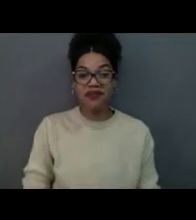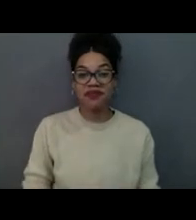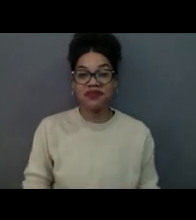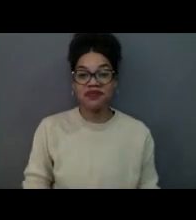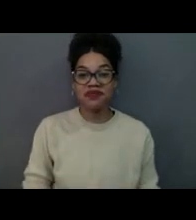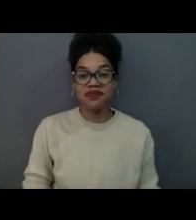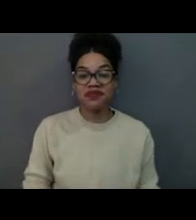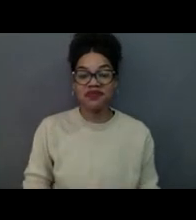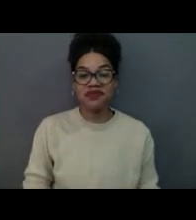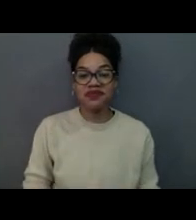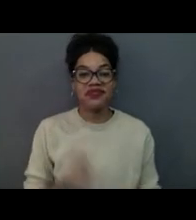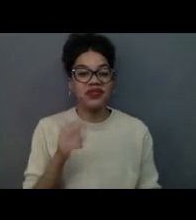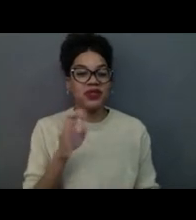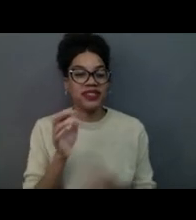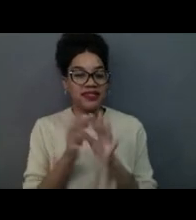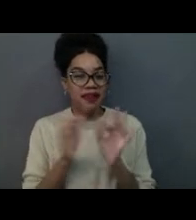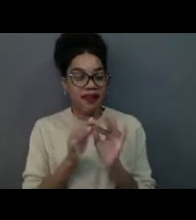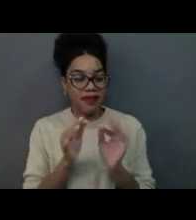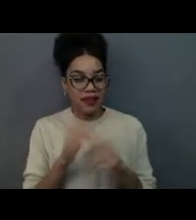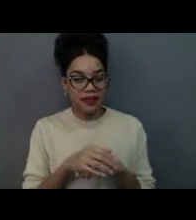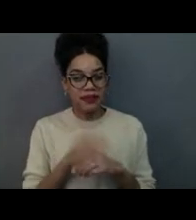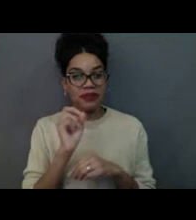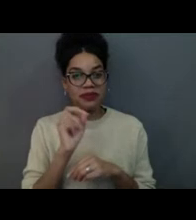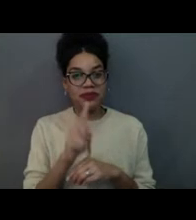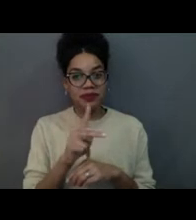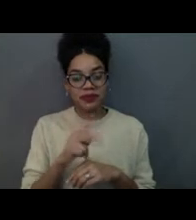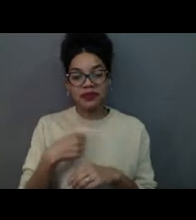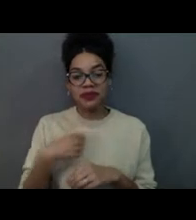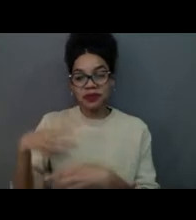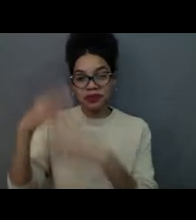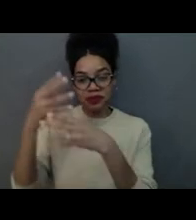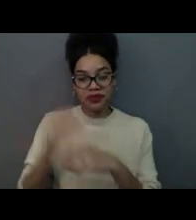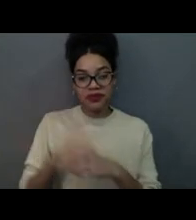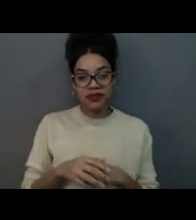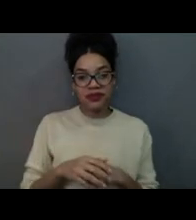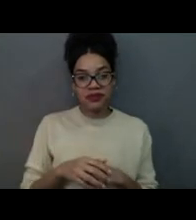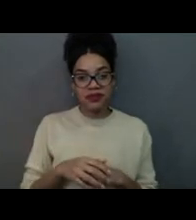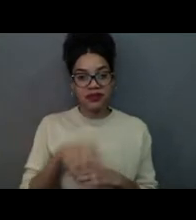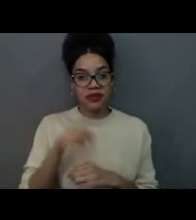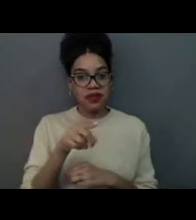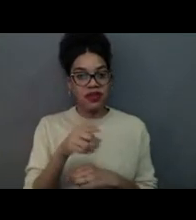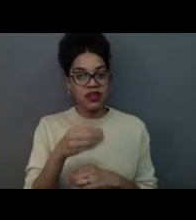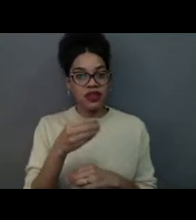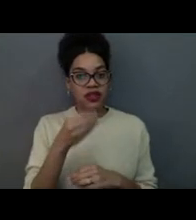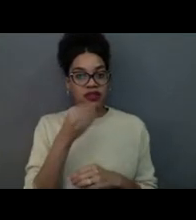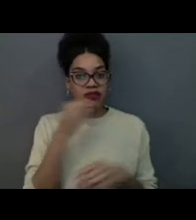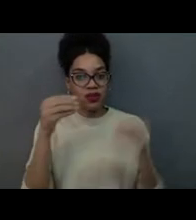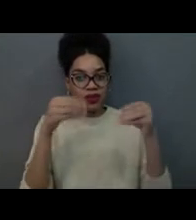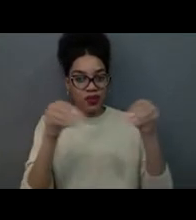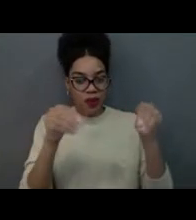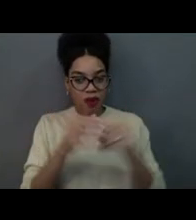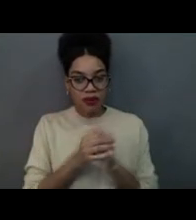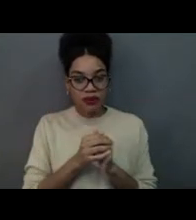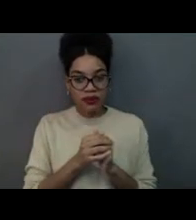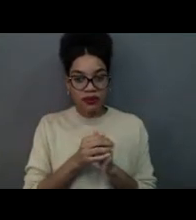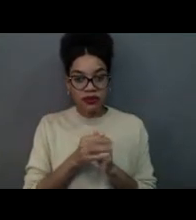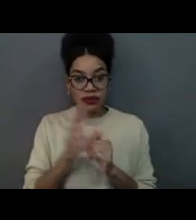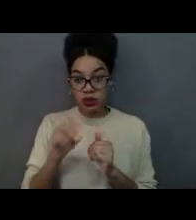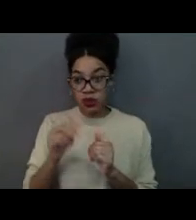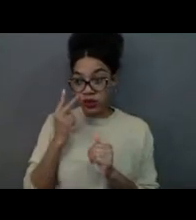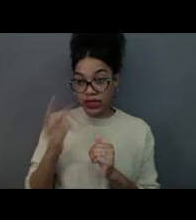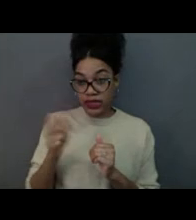All right, so this is Grace from the chat box. So Whitney's asking you, this is the grocery store. Do you see any of those products that were